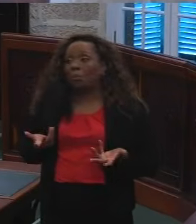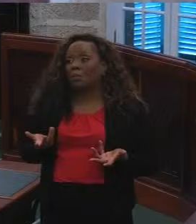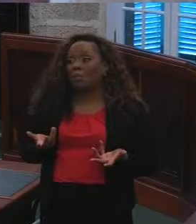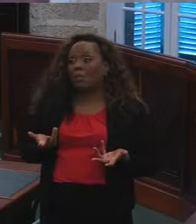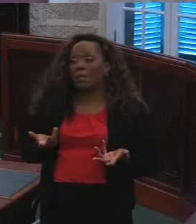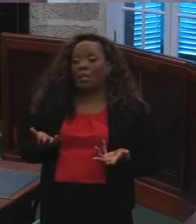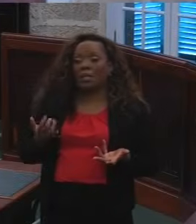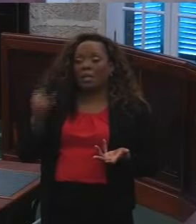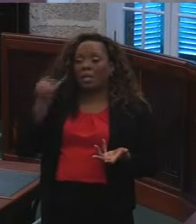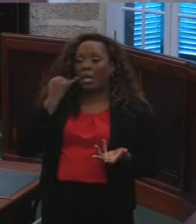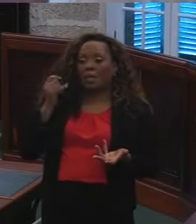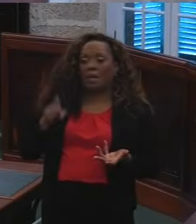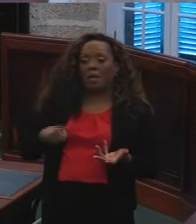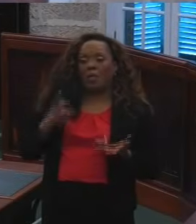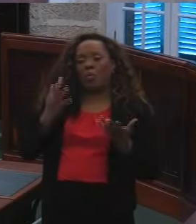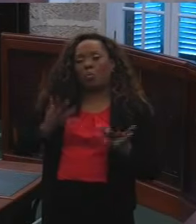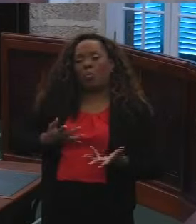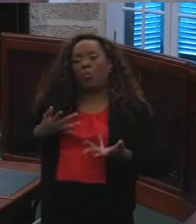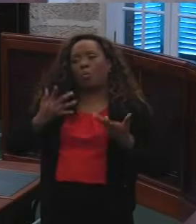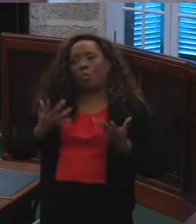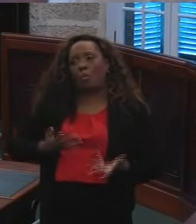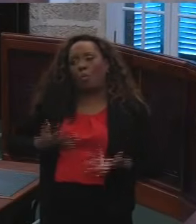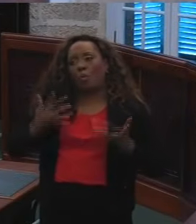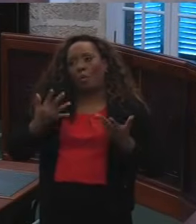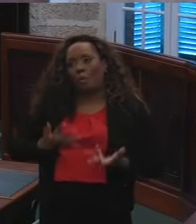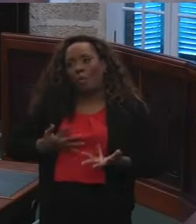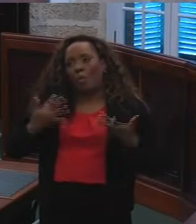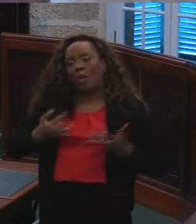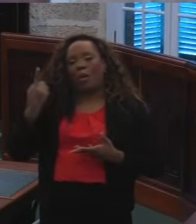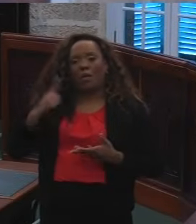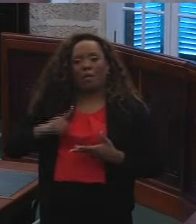jeopardize that person's care and life.